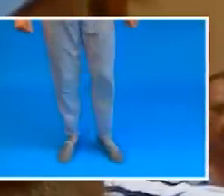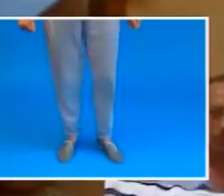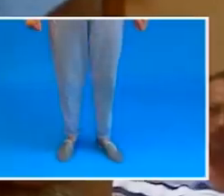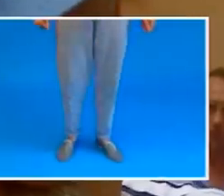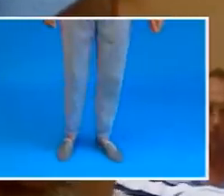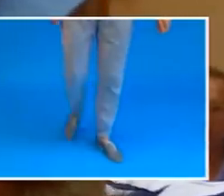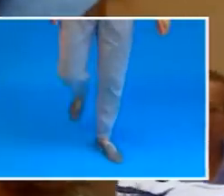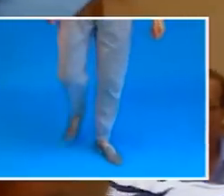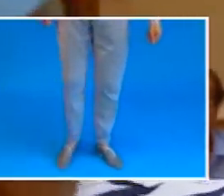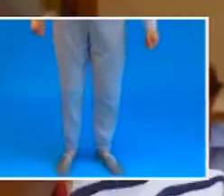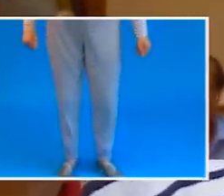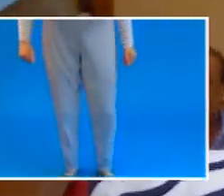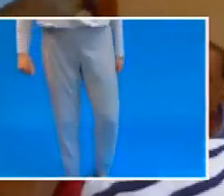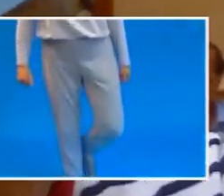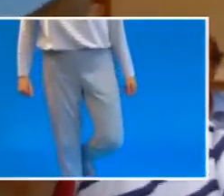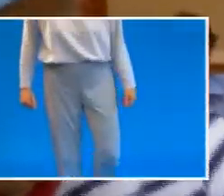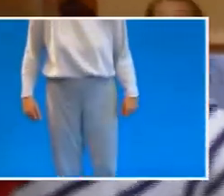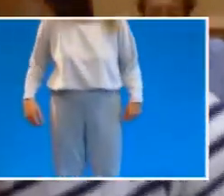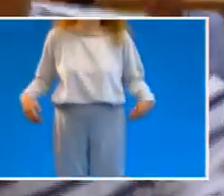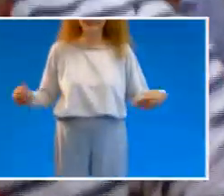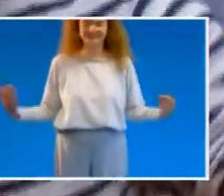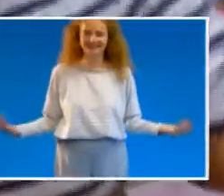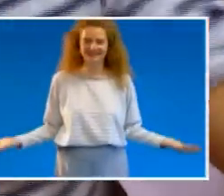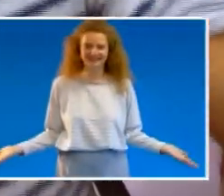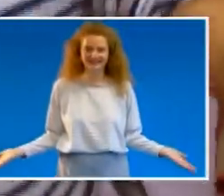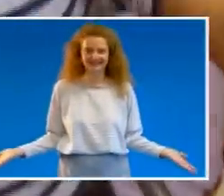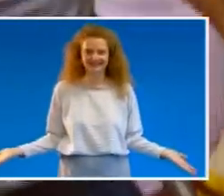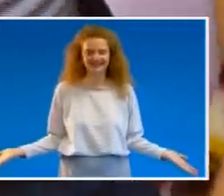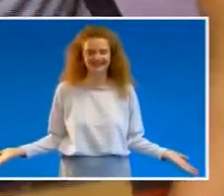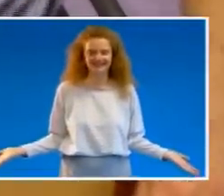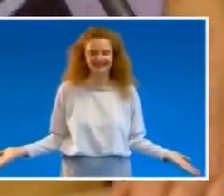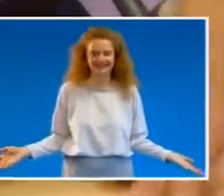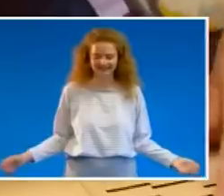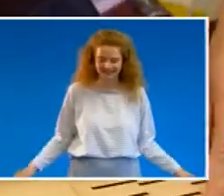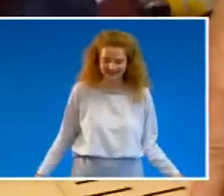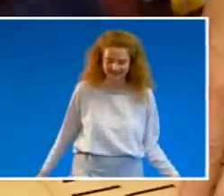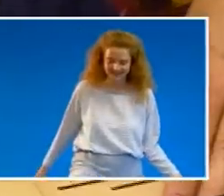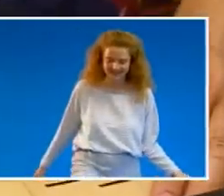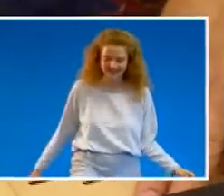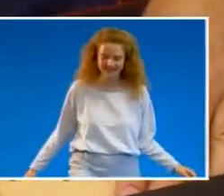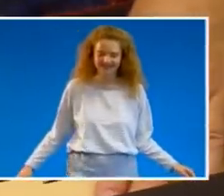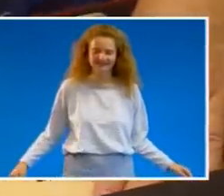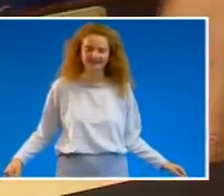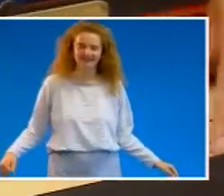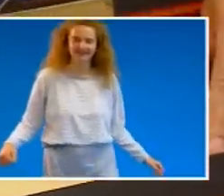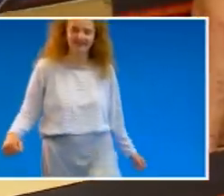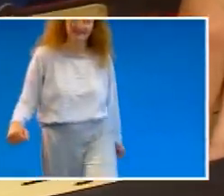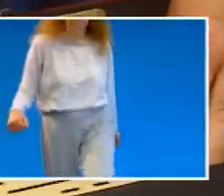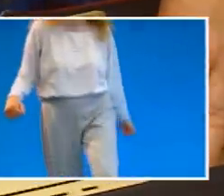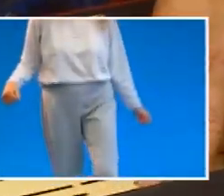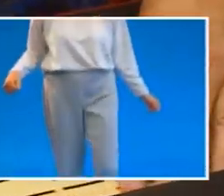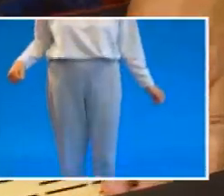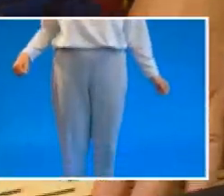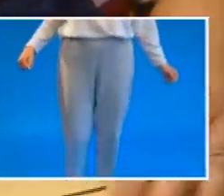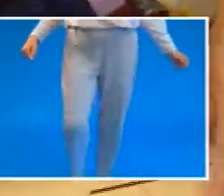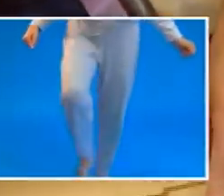the mat. He wiped his shoes upon the mat to show that he was here. He kicked his shoes off one